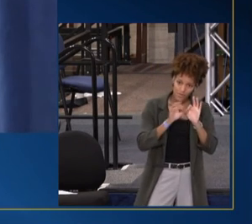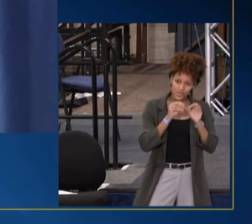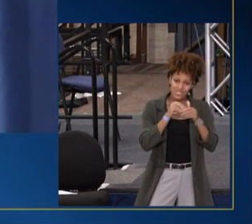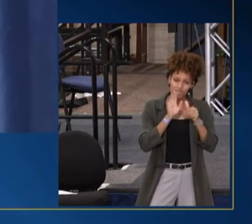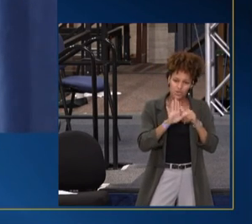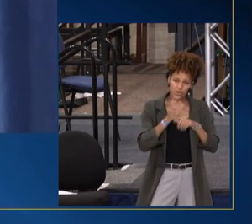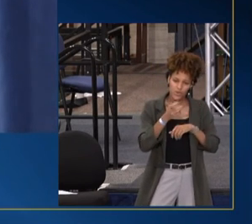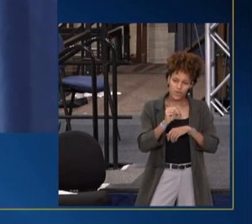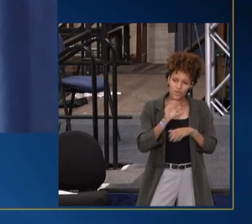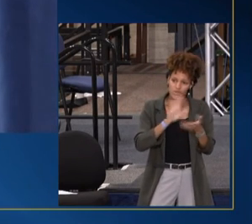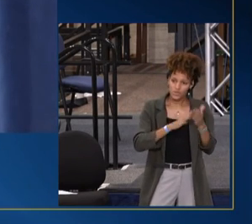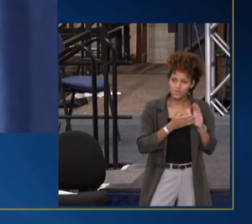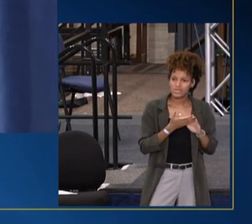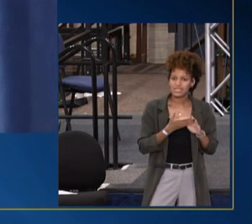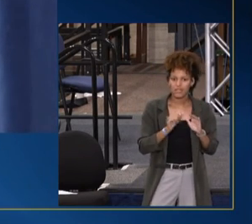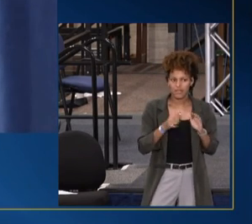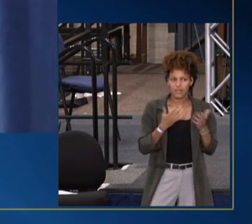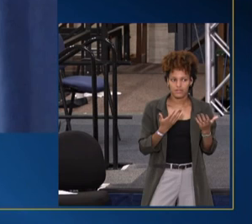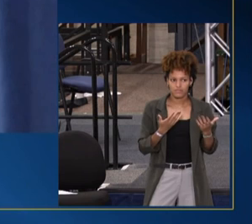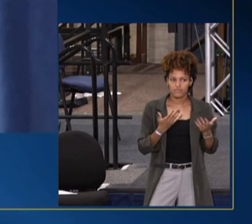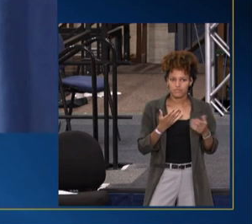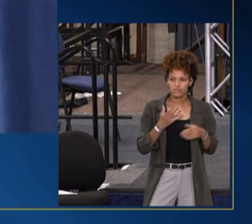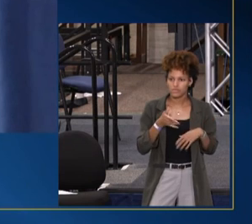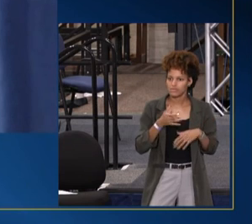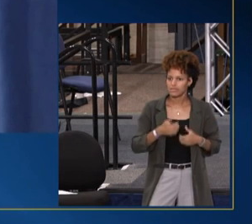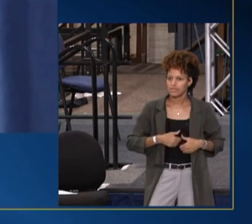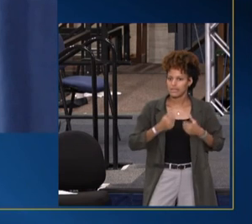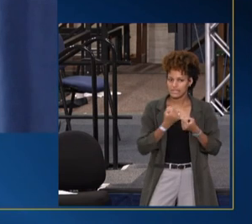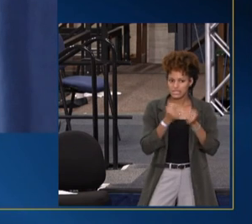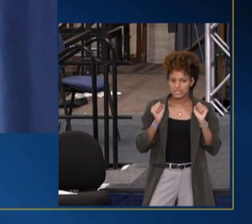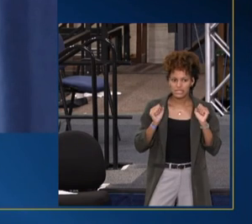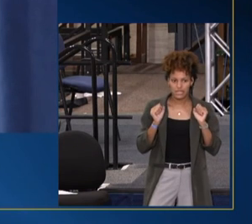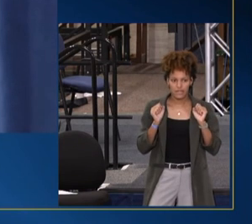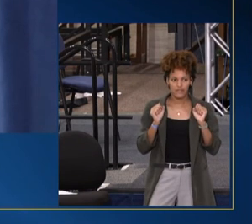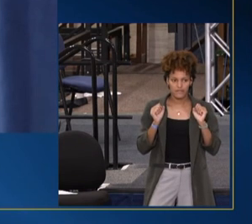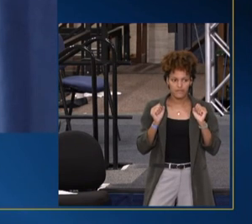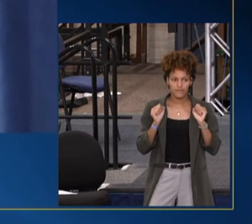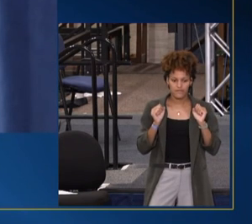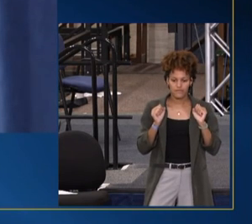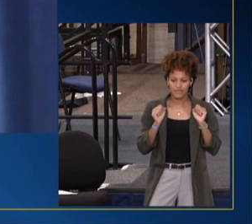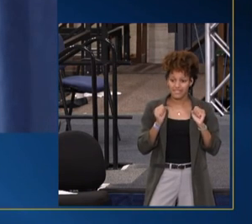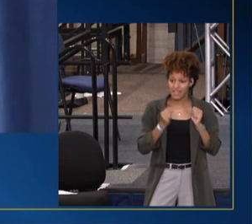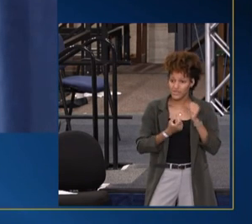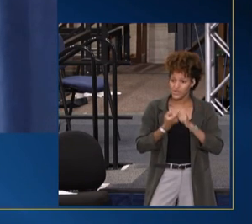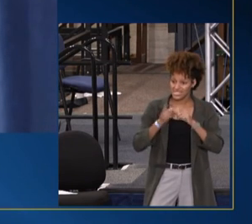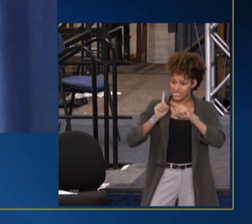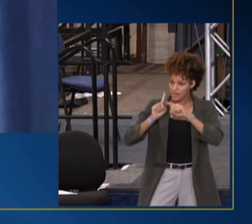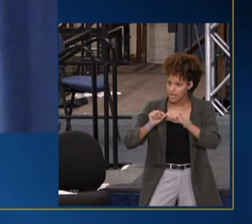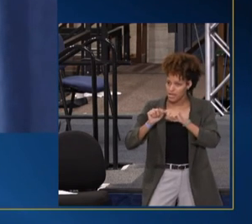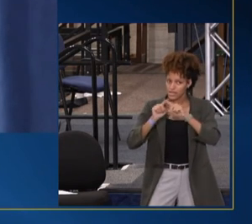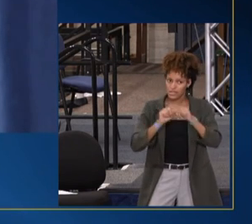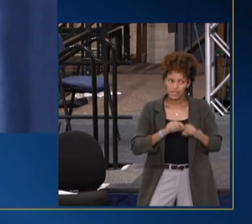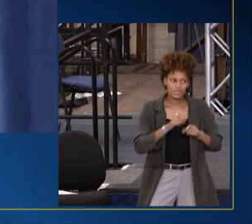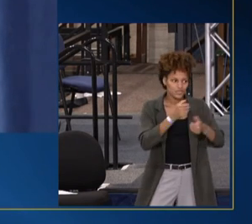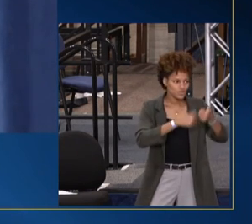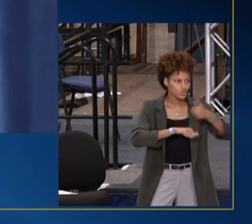own communities is going to be the life-saving force that we're all going to have to rely on each other and helping each